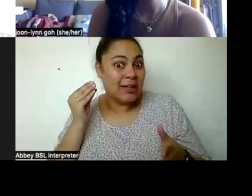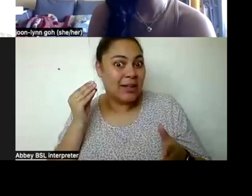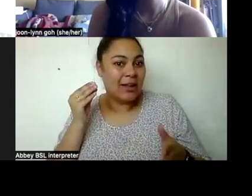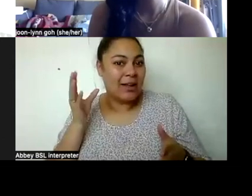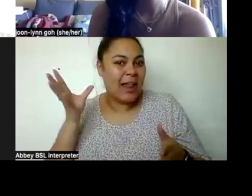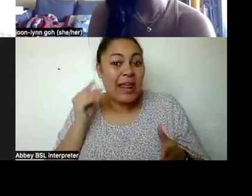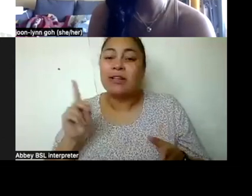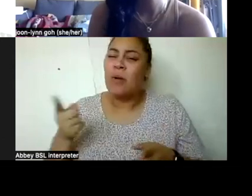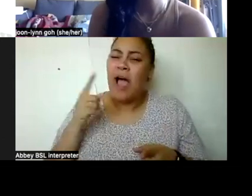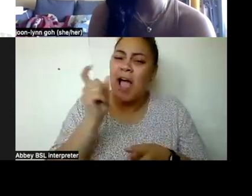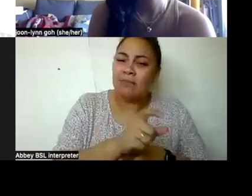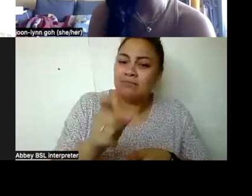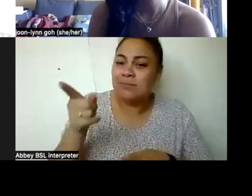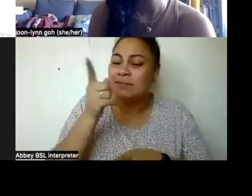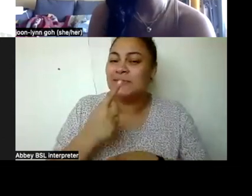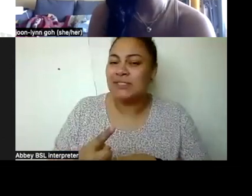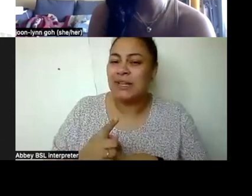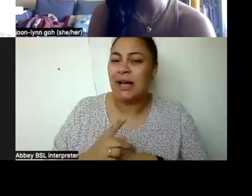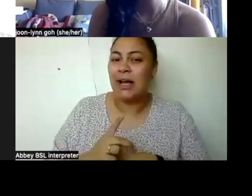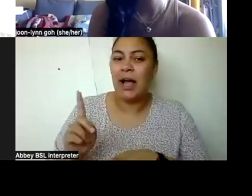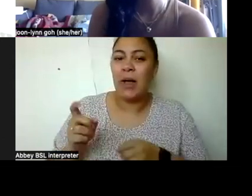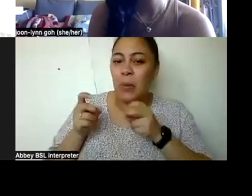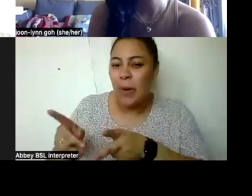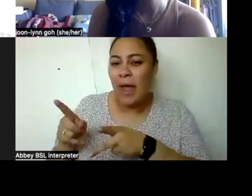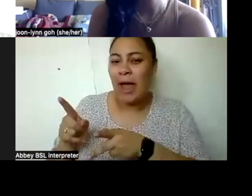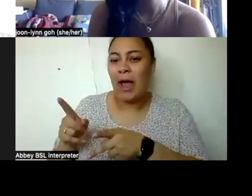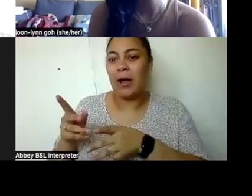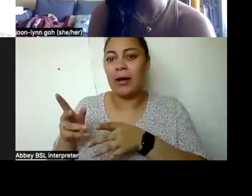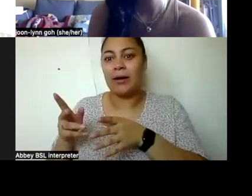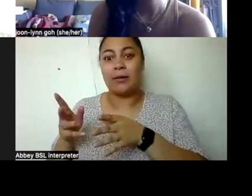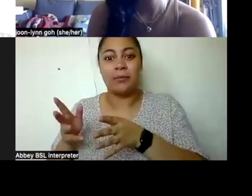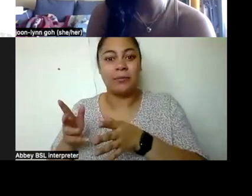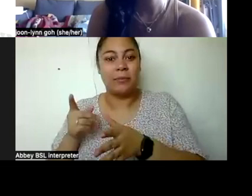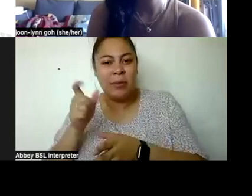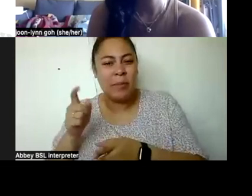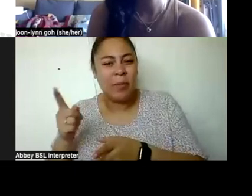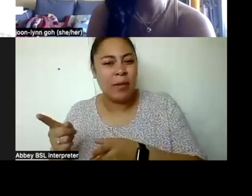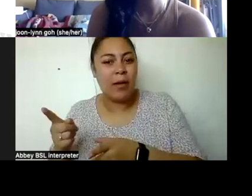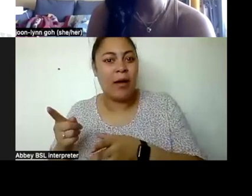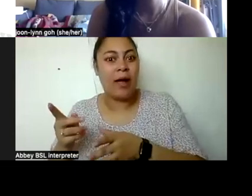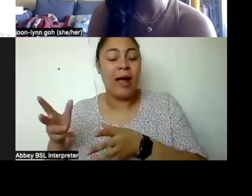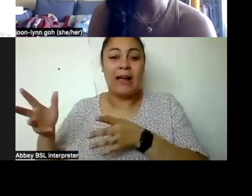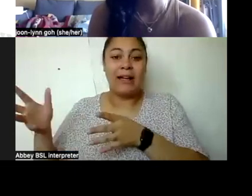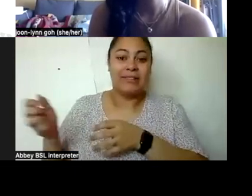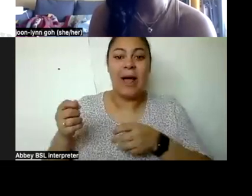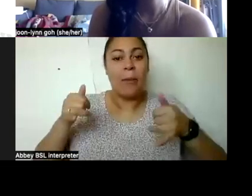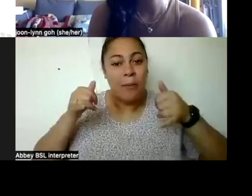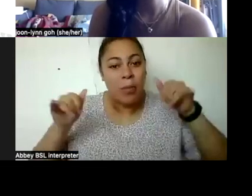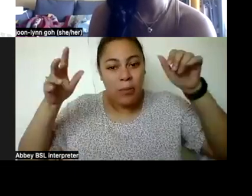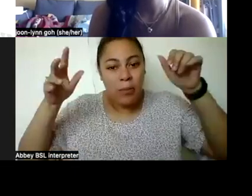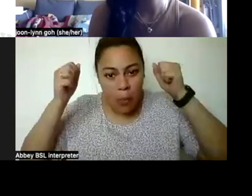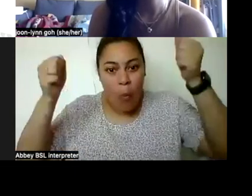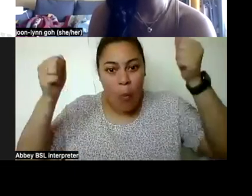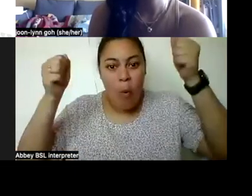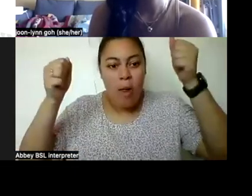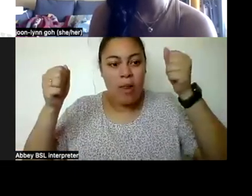what everybody's had to say and the way in which people are taking the bull by the horns and standing up for